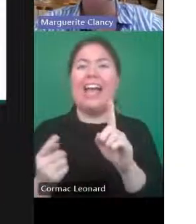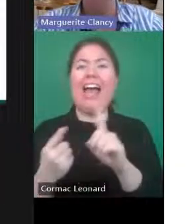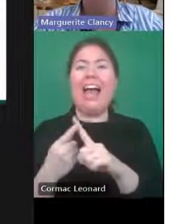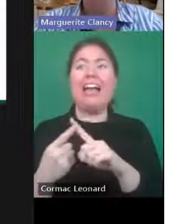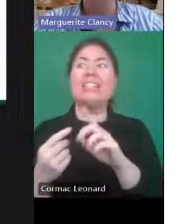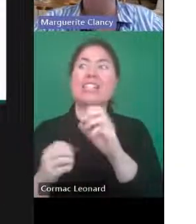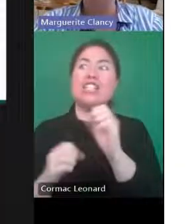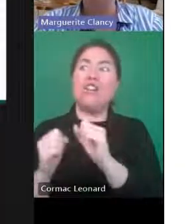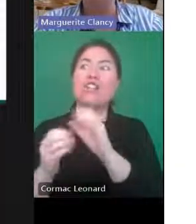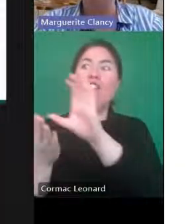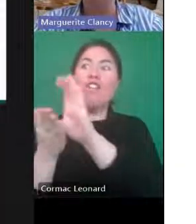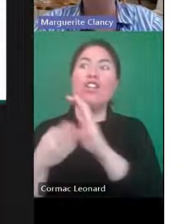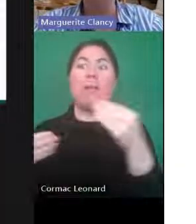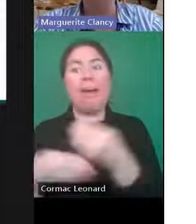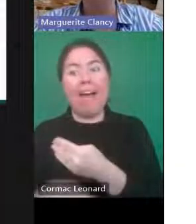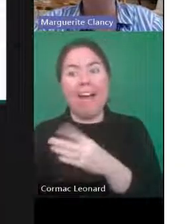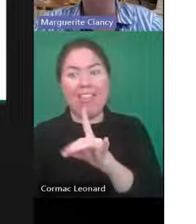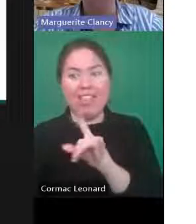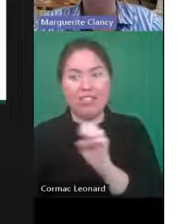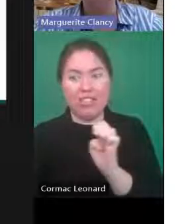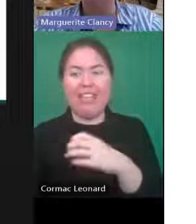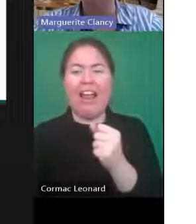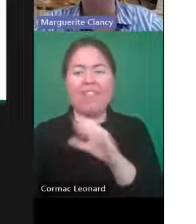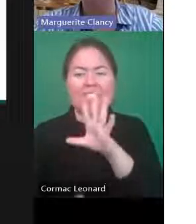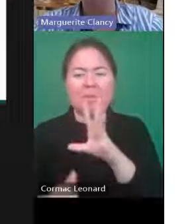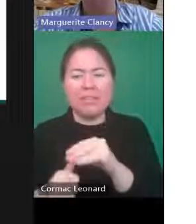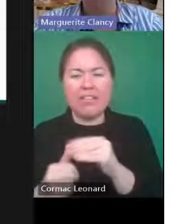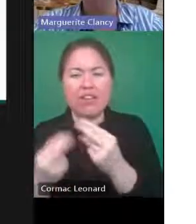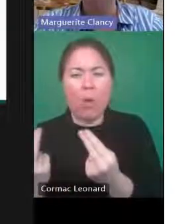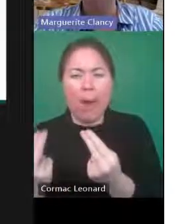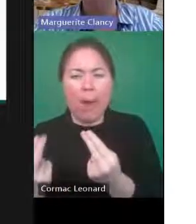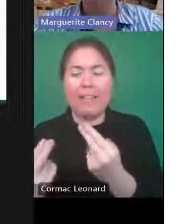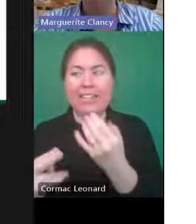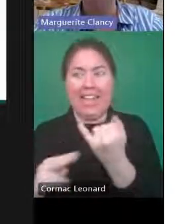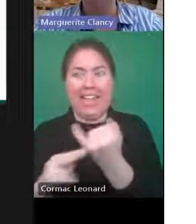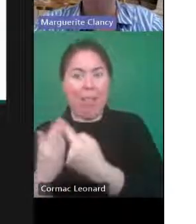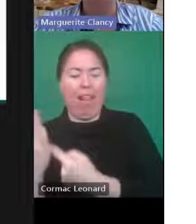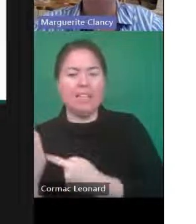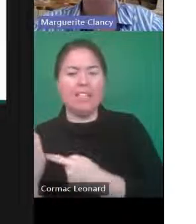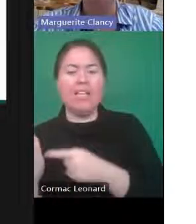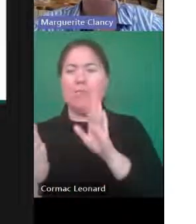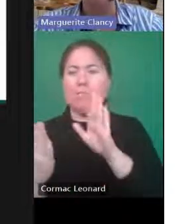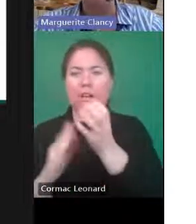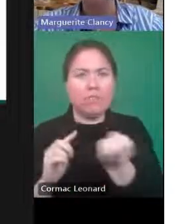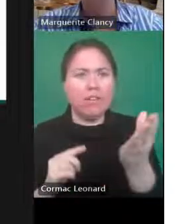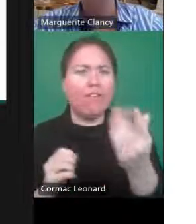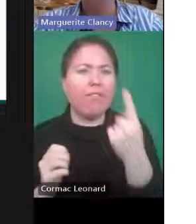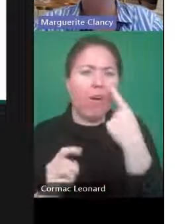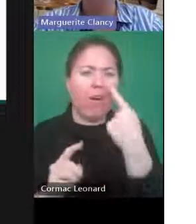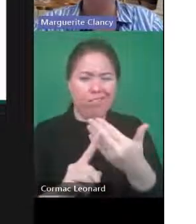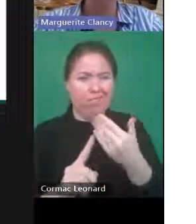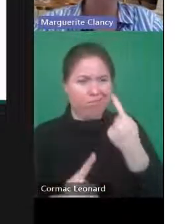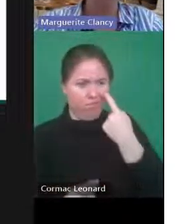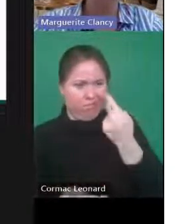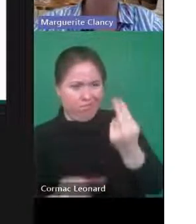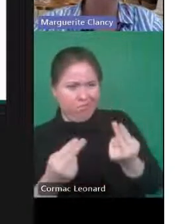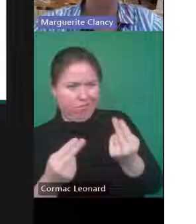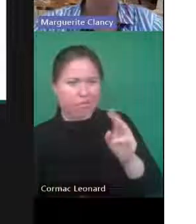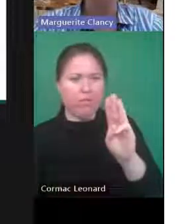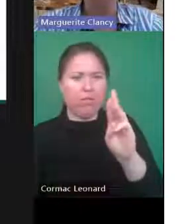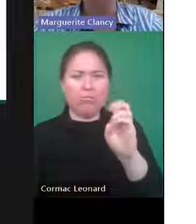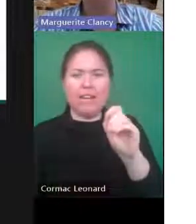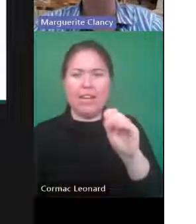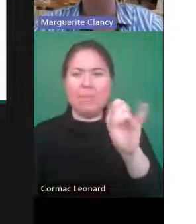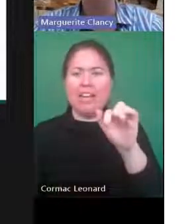services who have a specific requirement under the policy to submit preliminary screening forms. So that pathway,